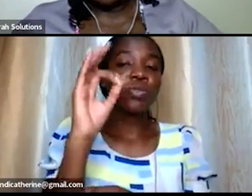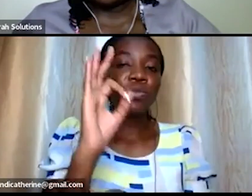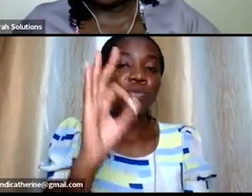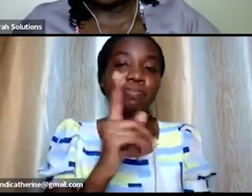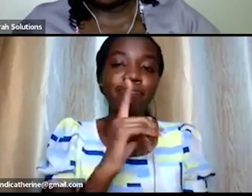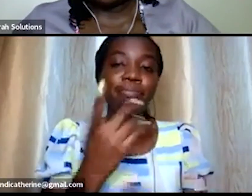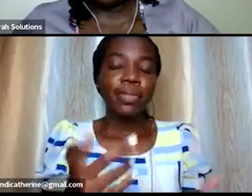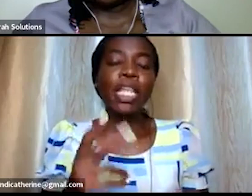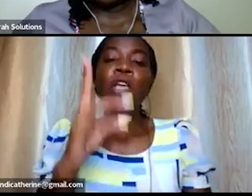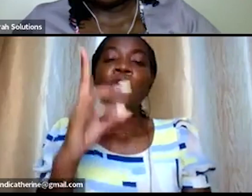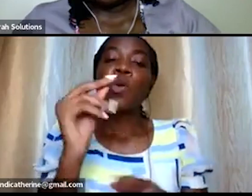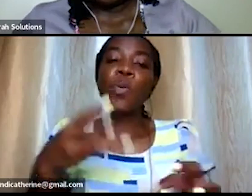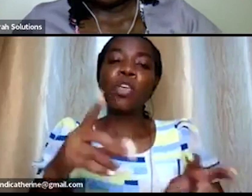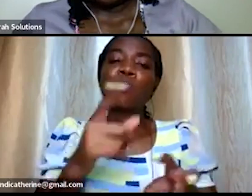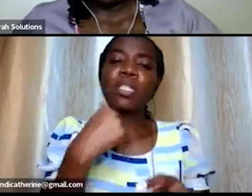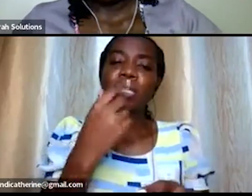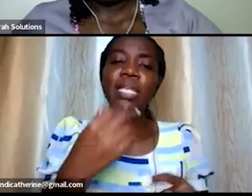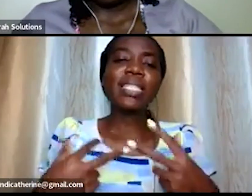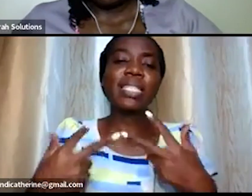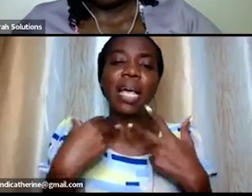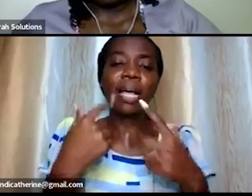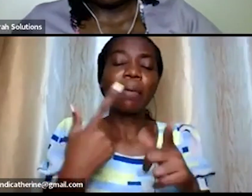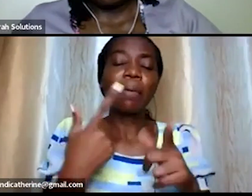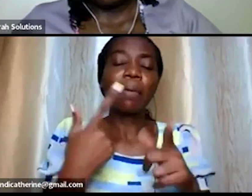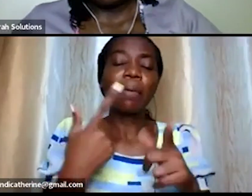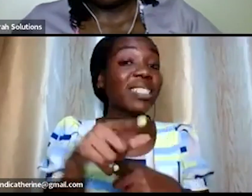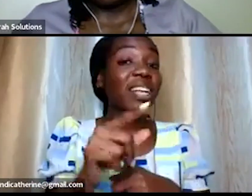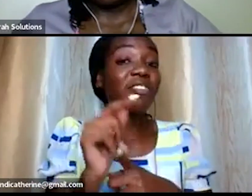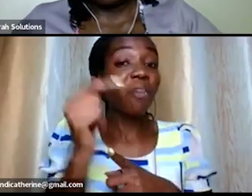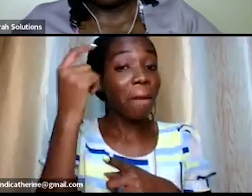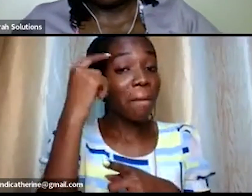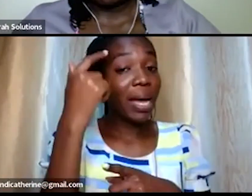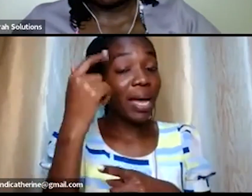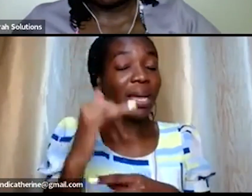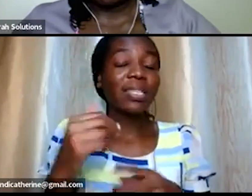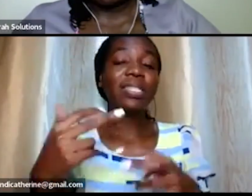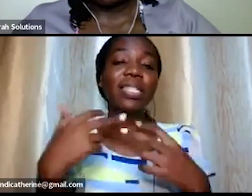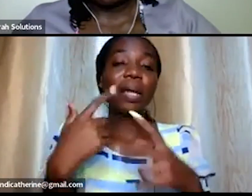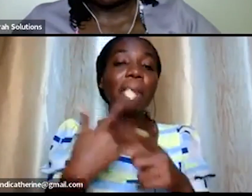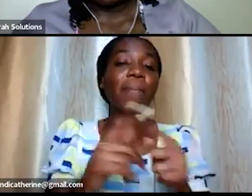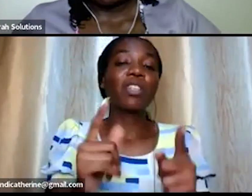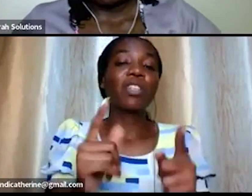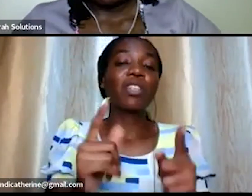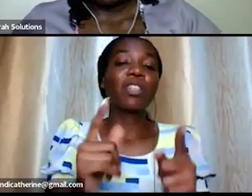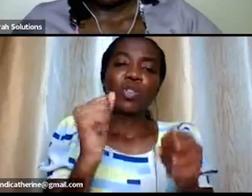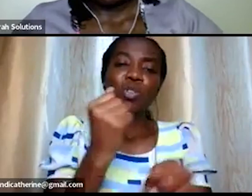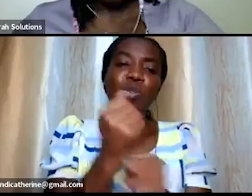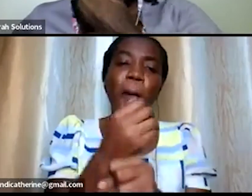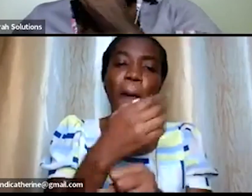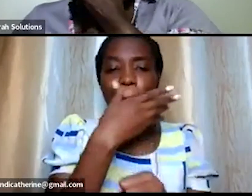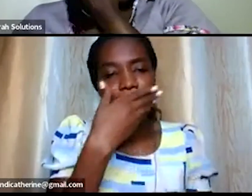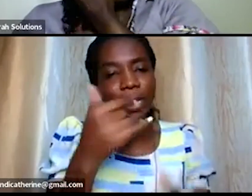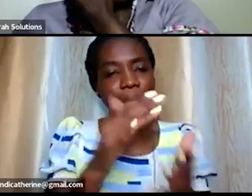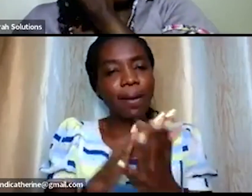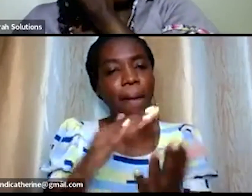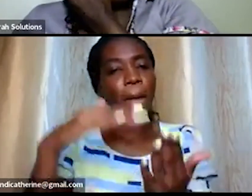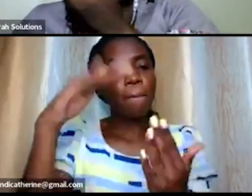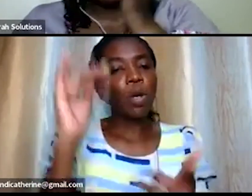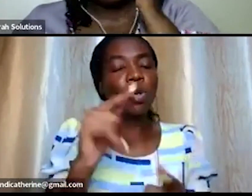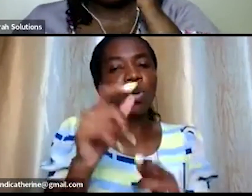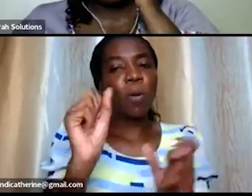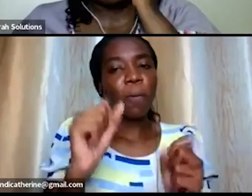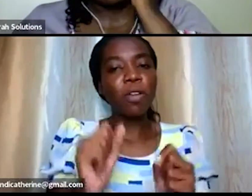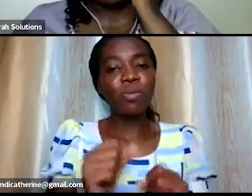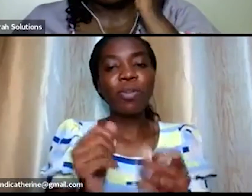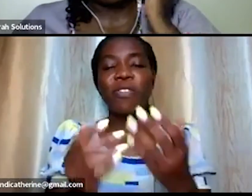no way you can say I'm stuck. It's just yourself, just your mind that is stuck. But you can do better, you can do more. It's just you try